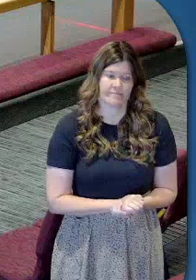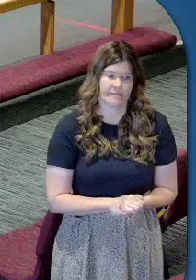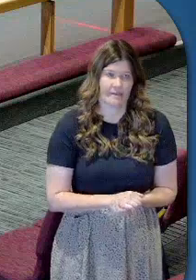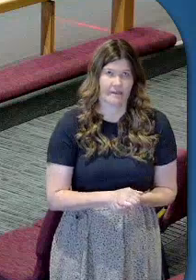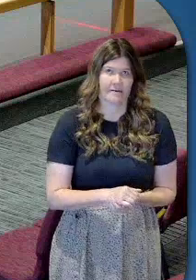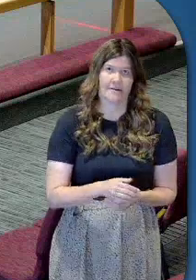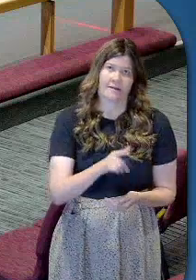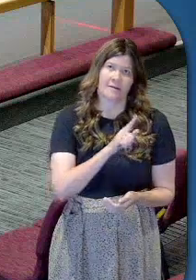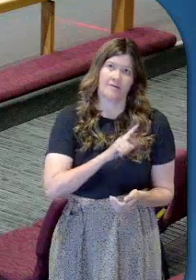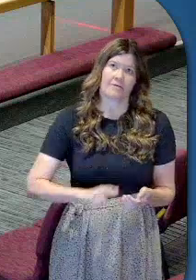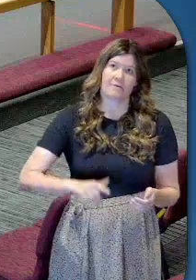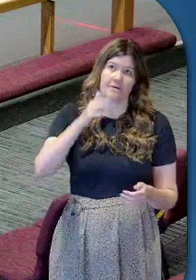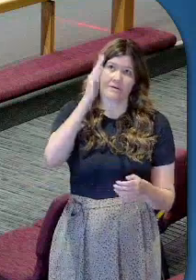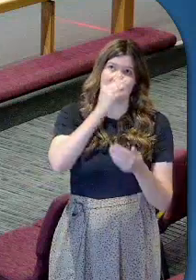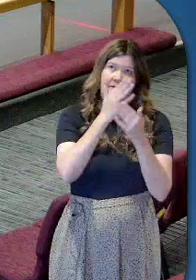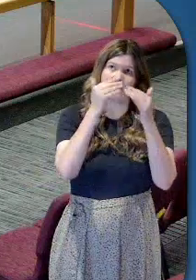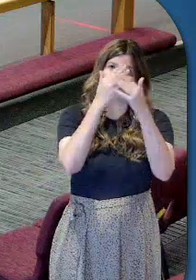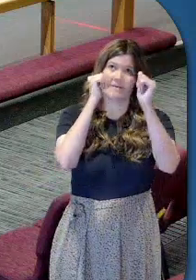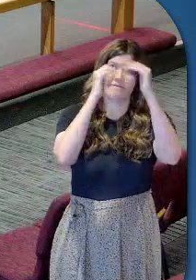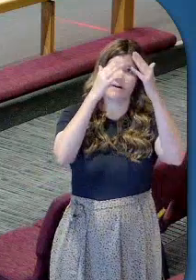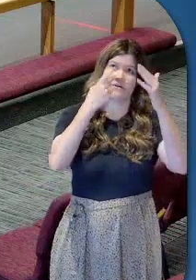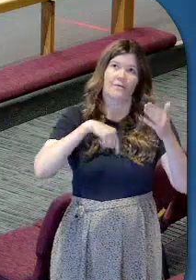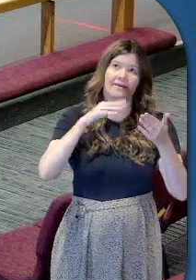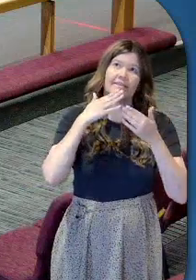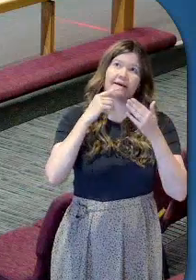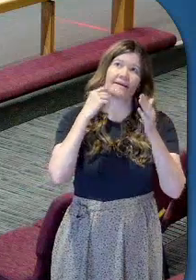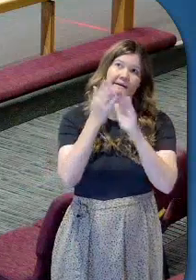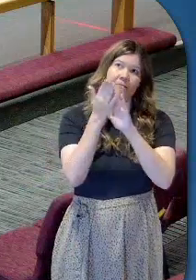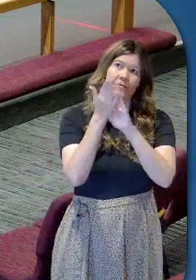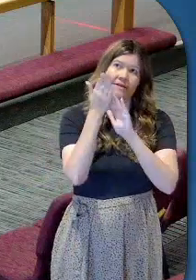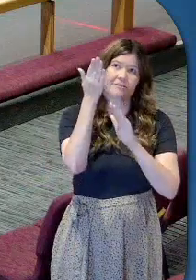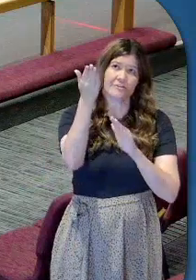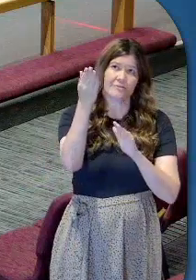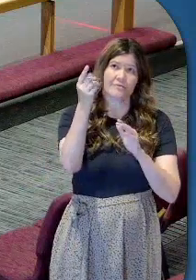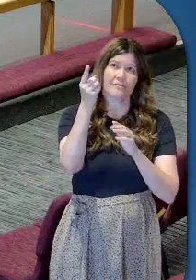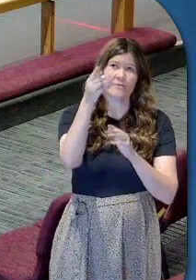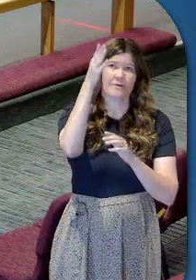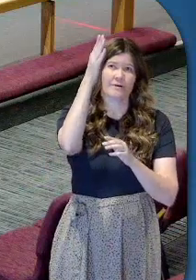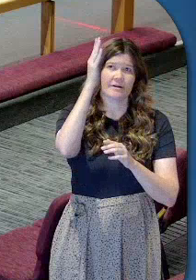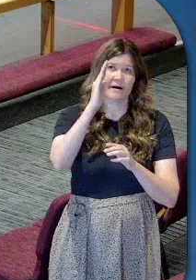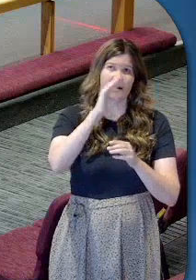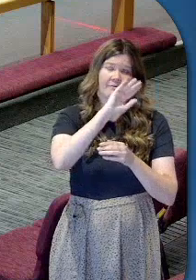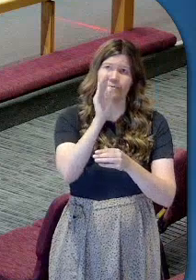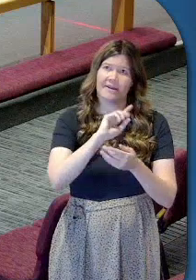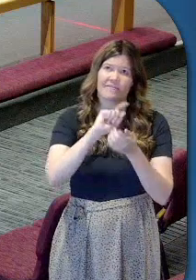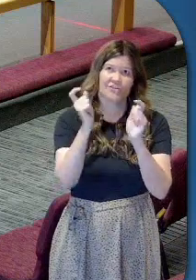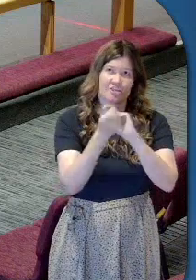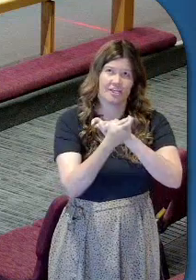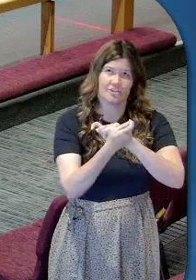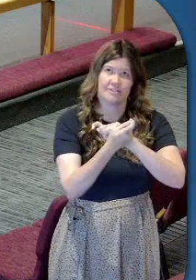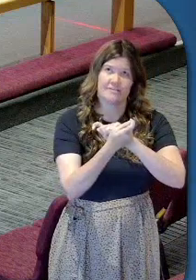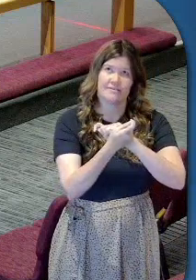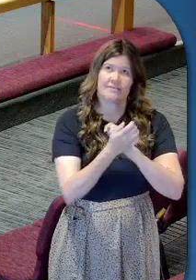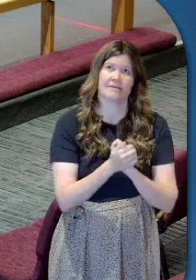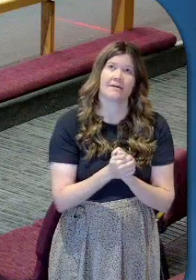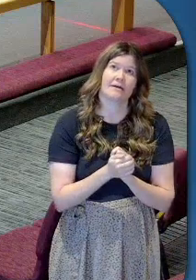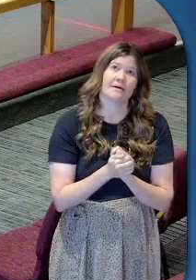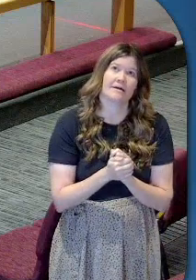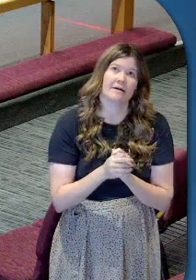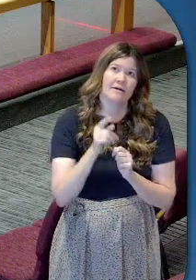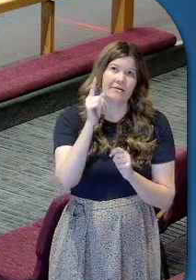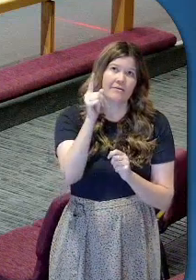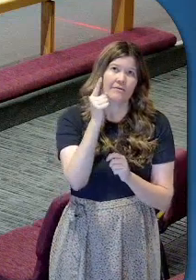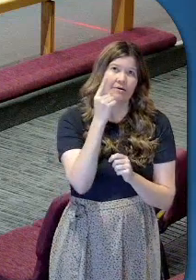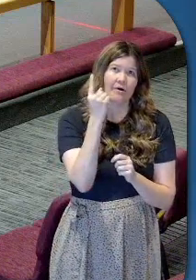God, our Heavenly Father, we thank and praise You that You are a God who never changes. Your demeanor toward us is